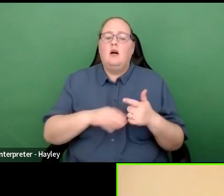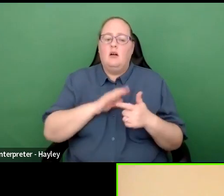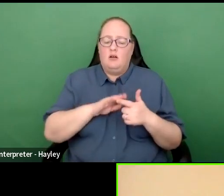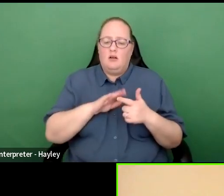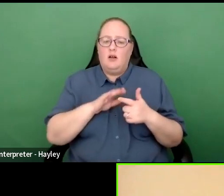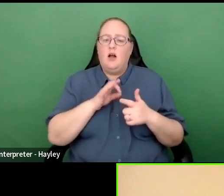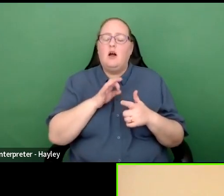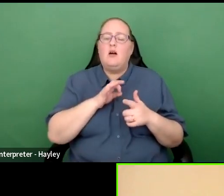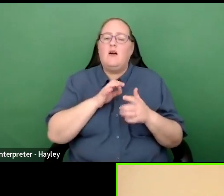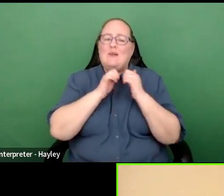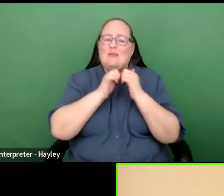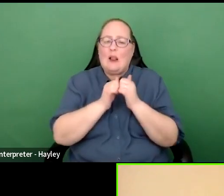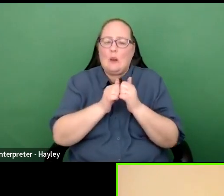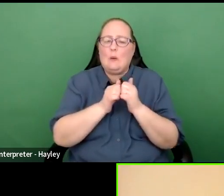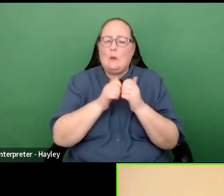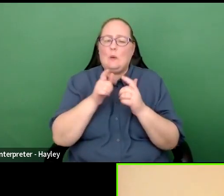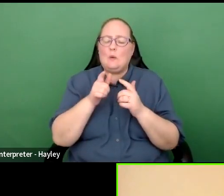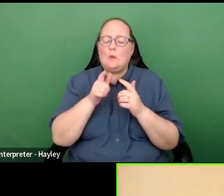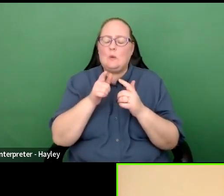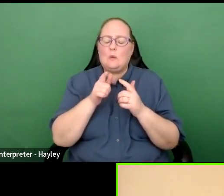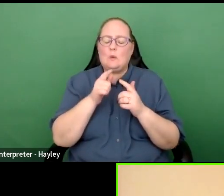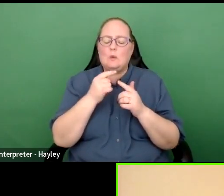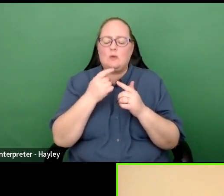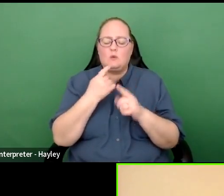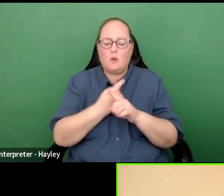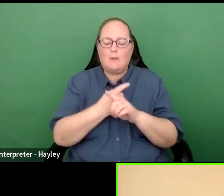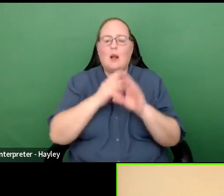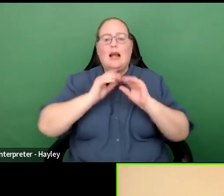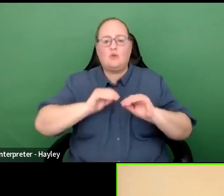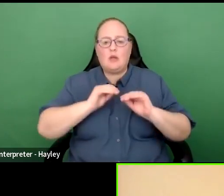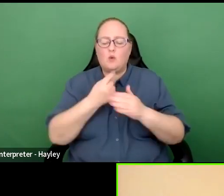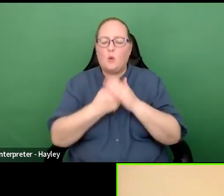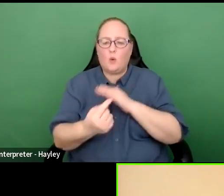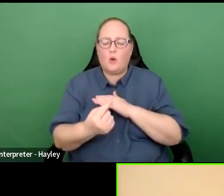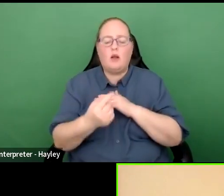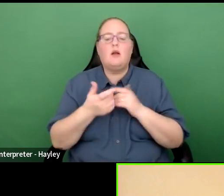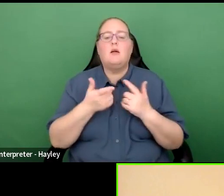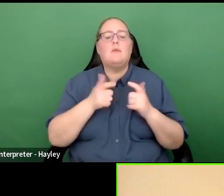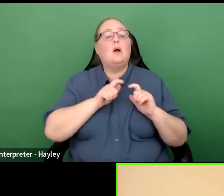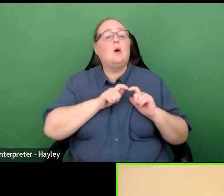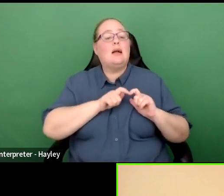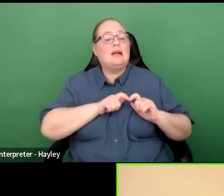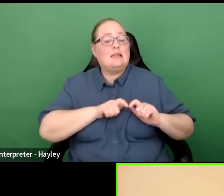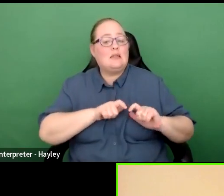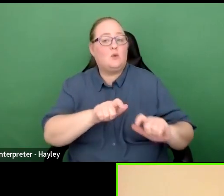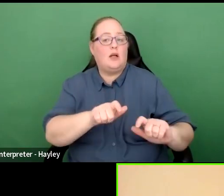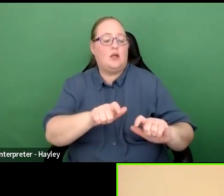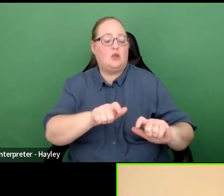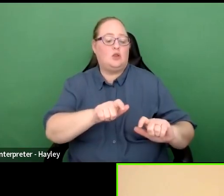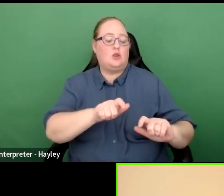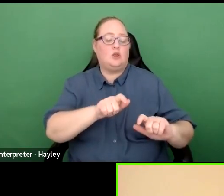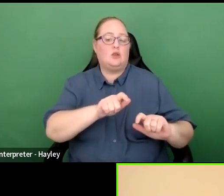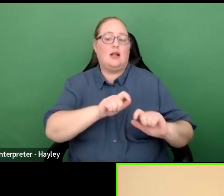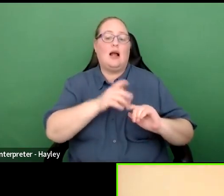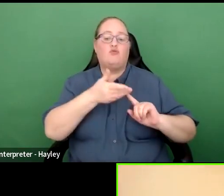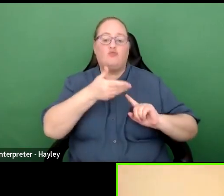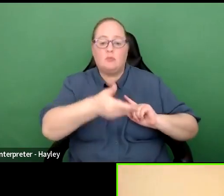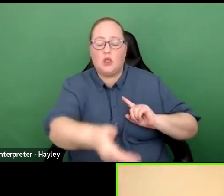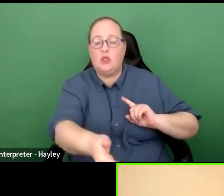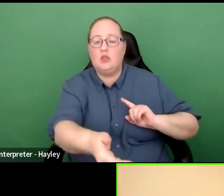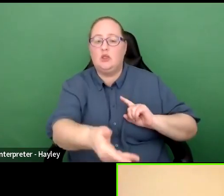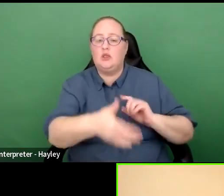You say it's not only about education, it's about continuation and reproduction of values. For me, it's especially